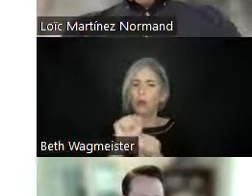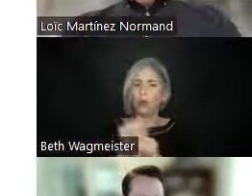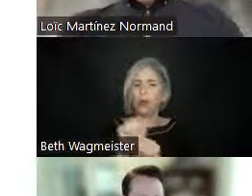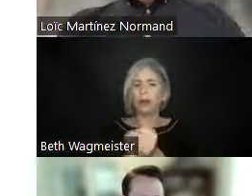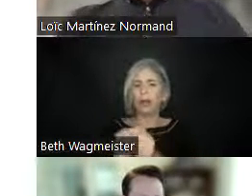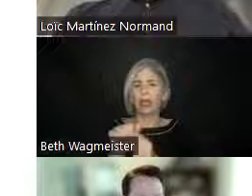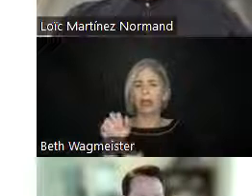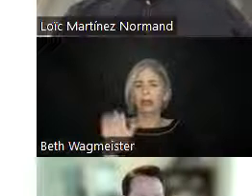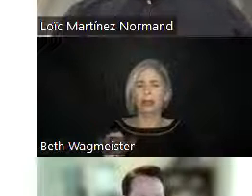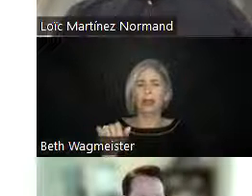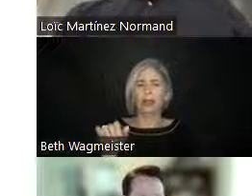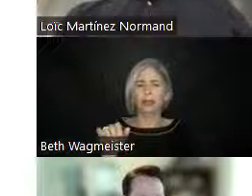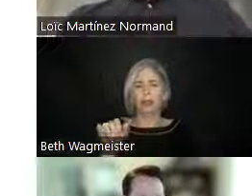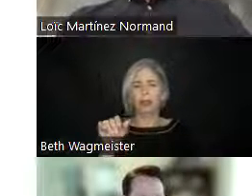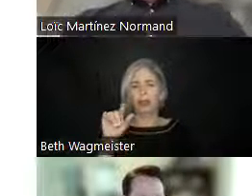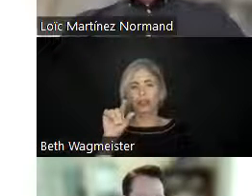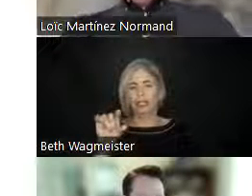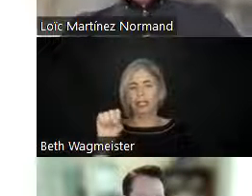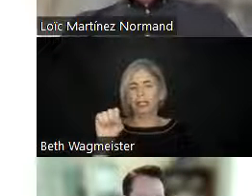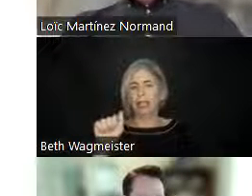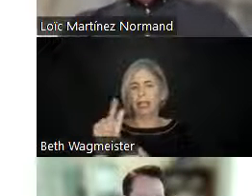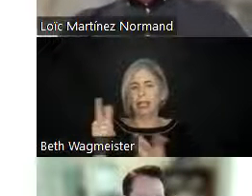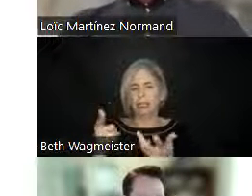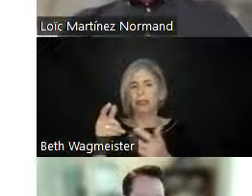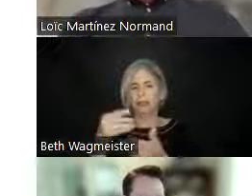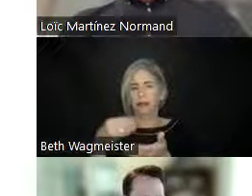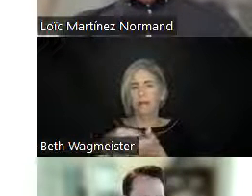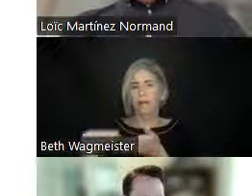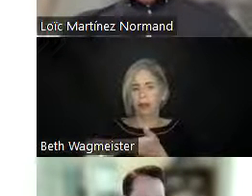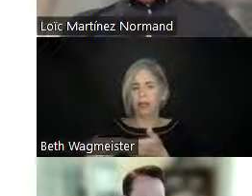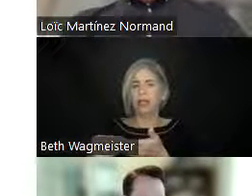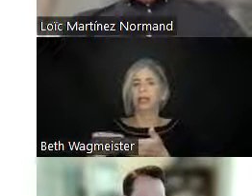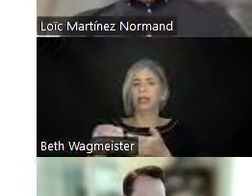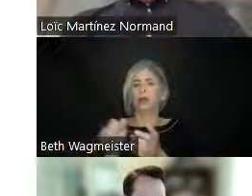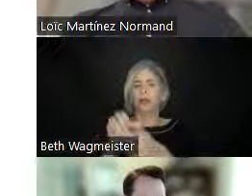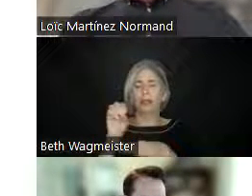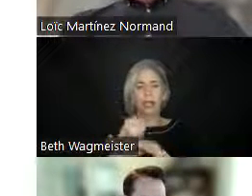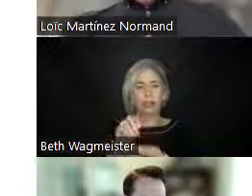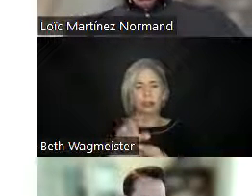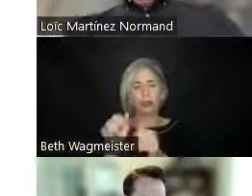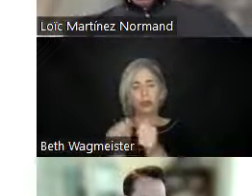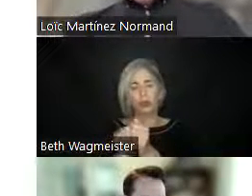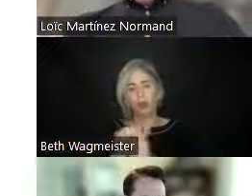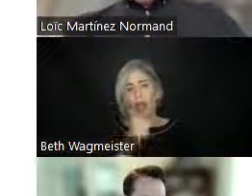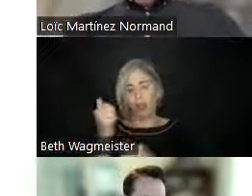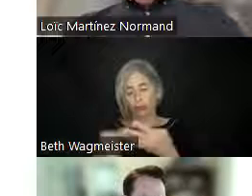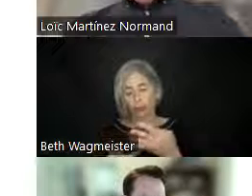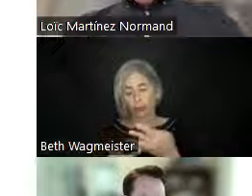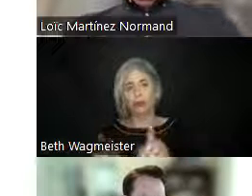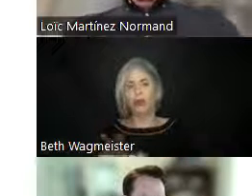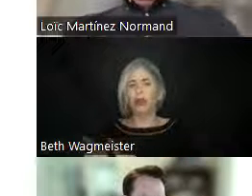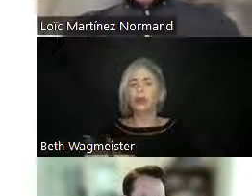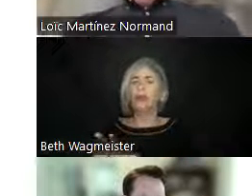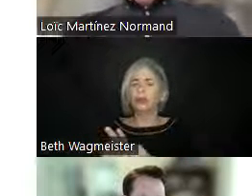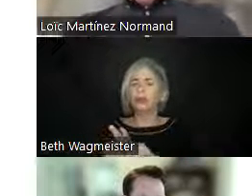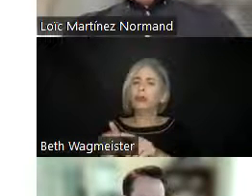GSA funded and that Civic Actions put together in consultation with others,